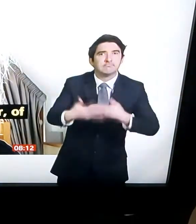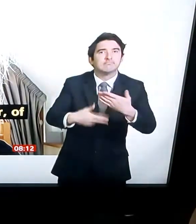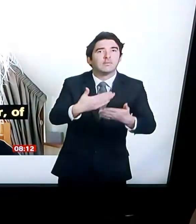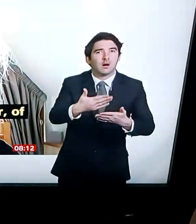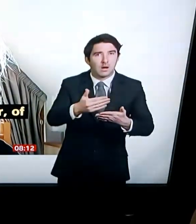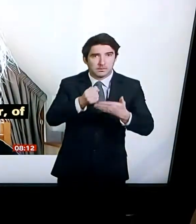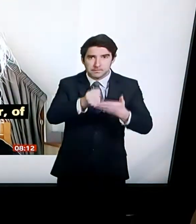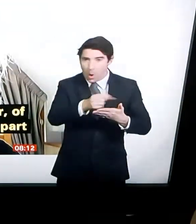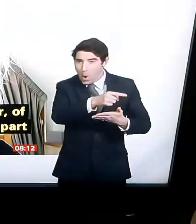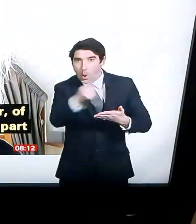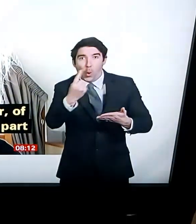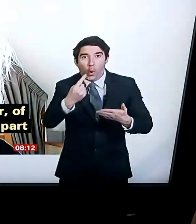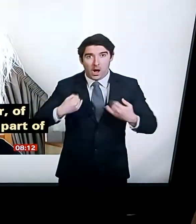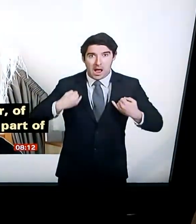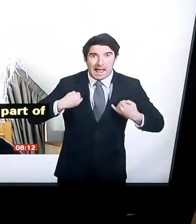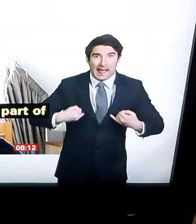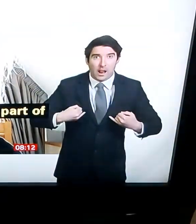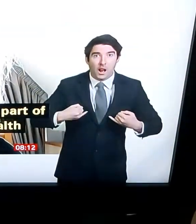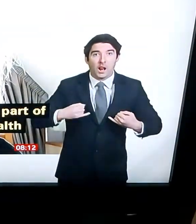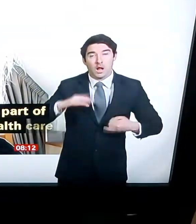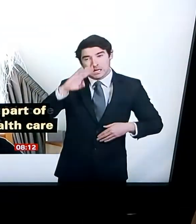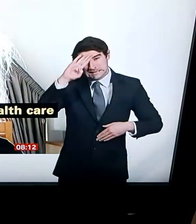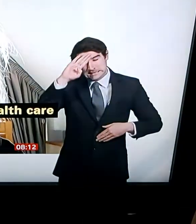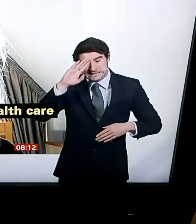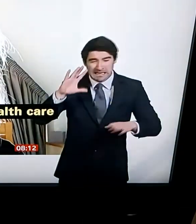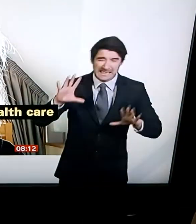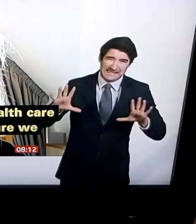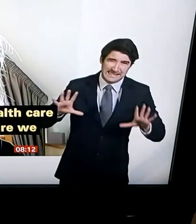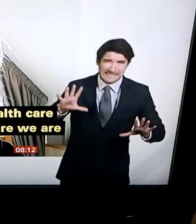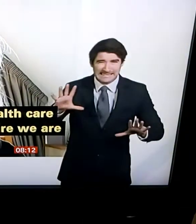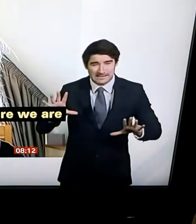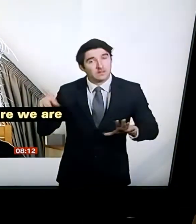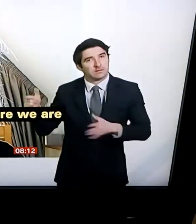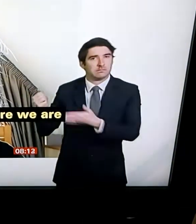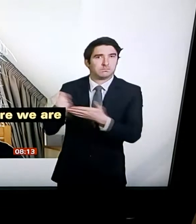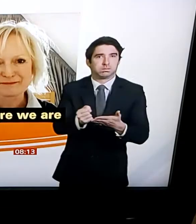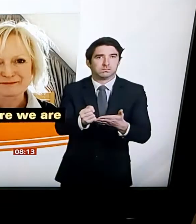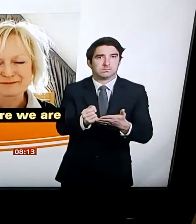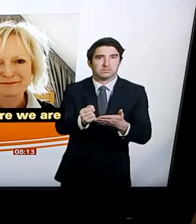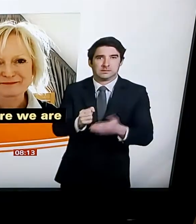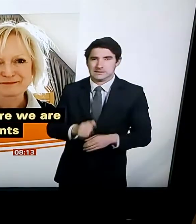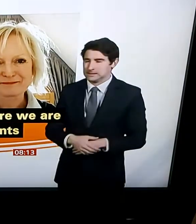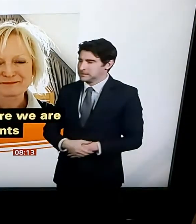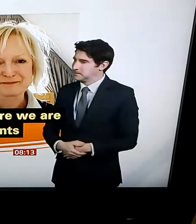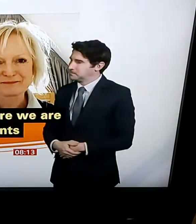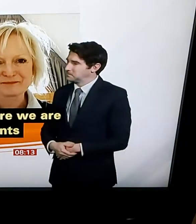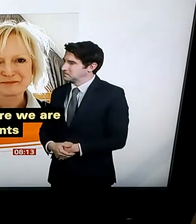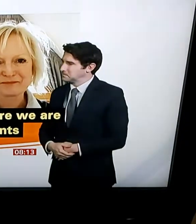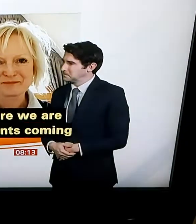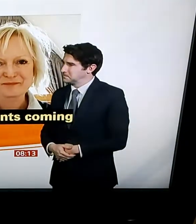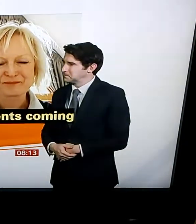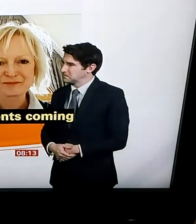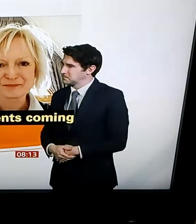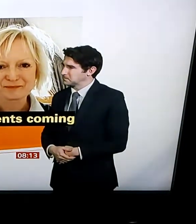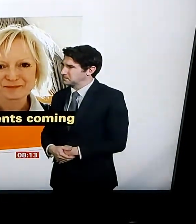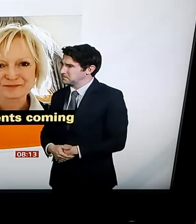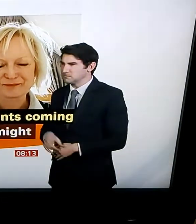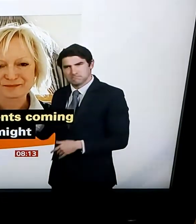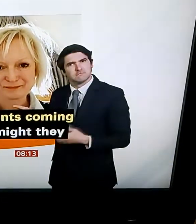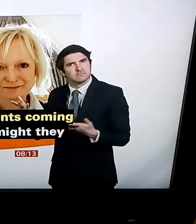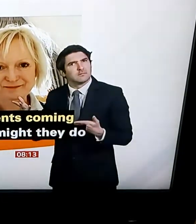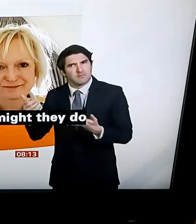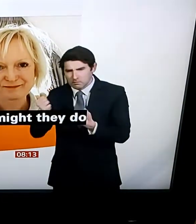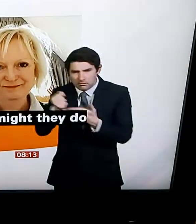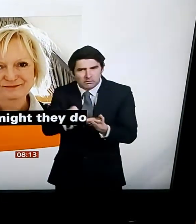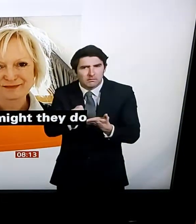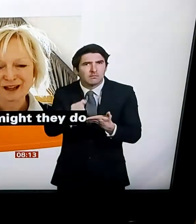to making sure that we are able to care for our patients that are coming through our doors. So where might they do it, and what might they be asked